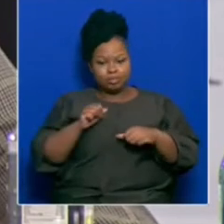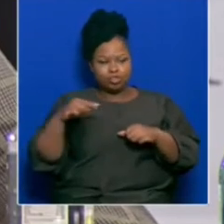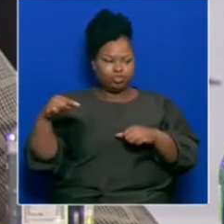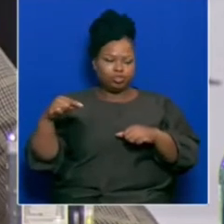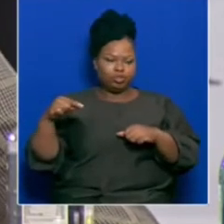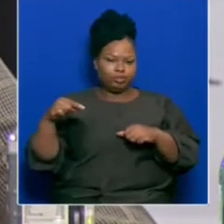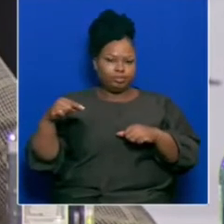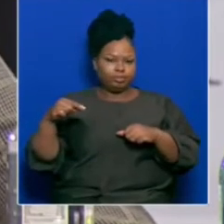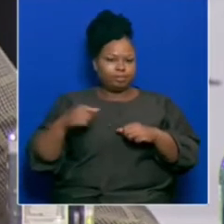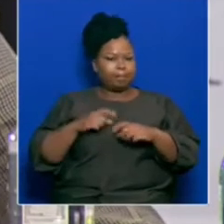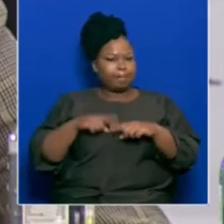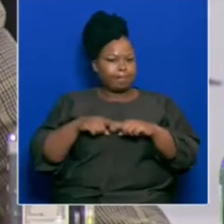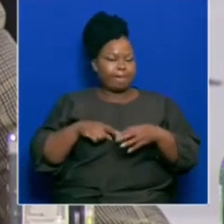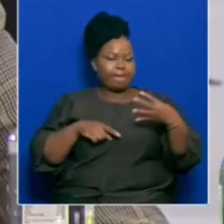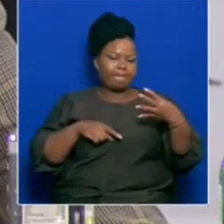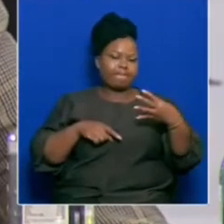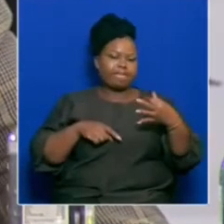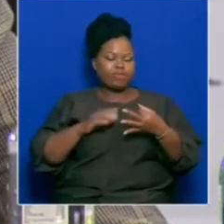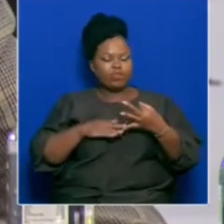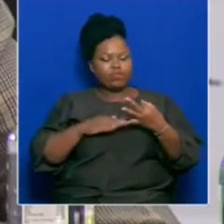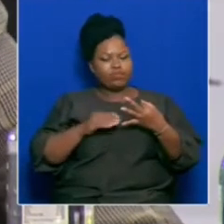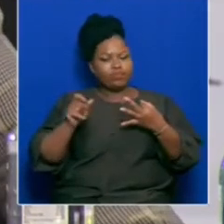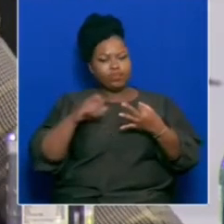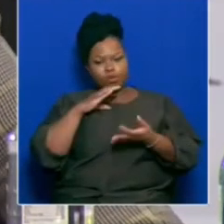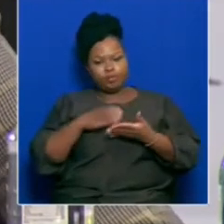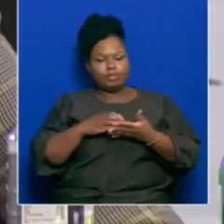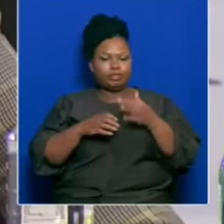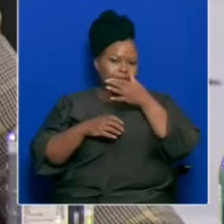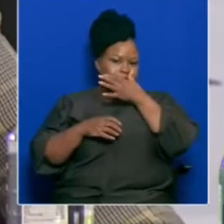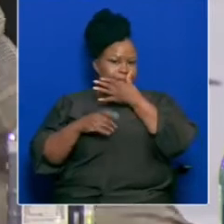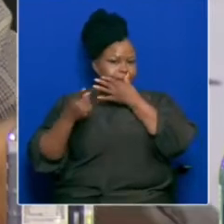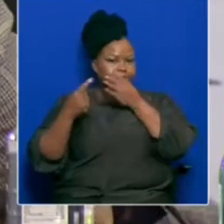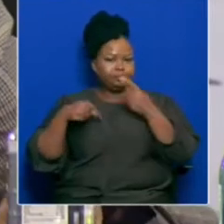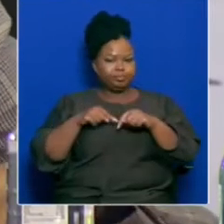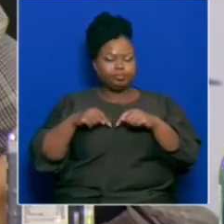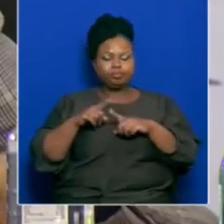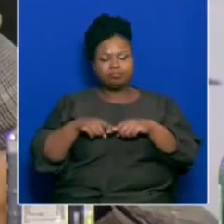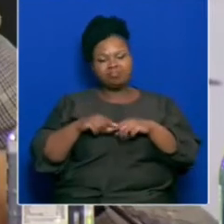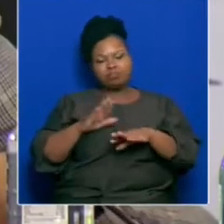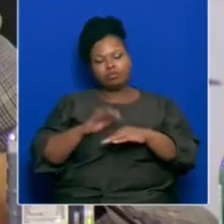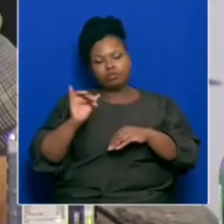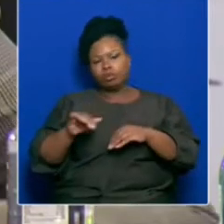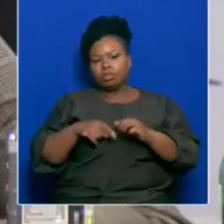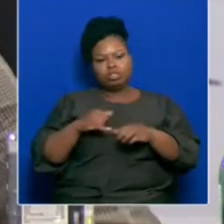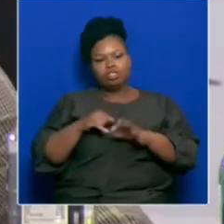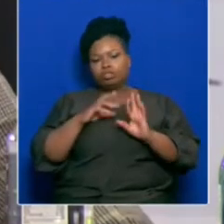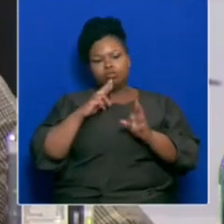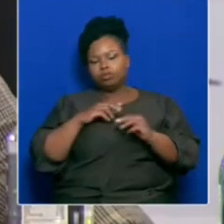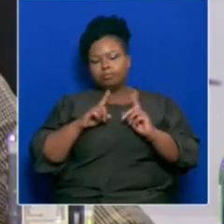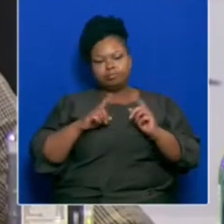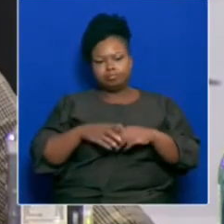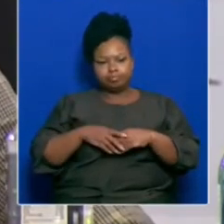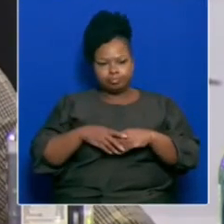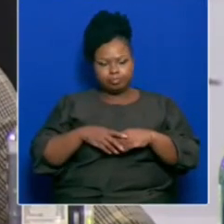on a third-party confirmation. This is a third-party confirmation that I would rather place my reliance on than an internal report as well. Yeah, I guess